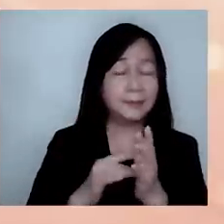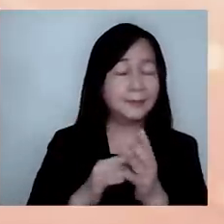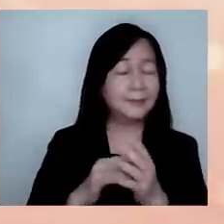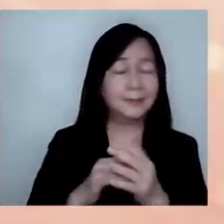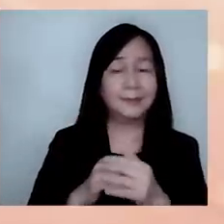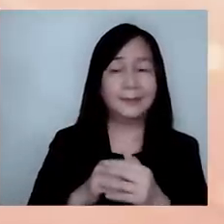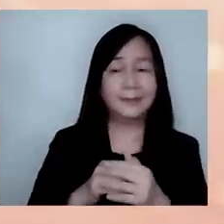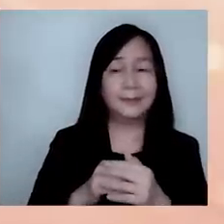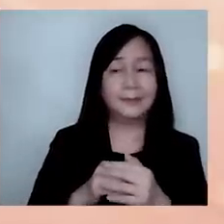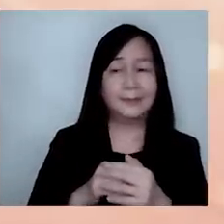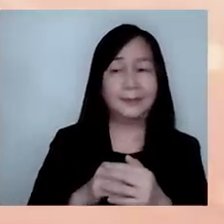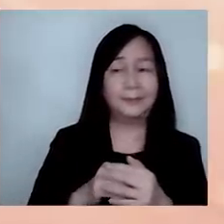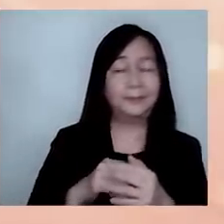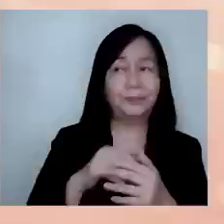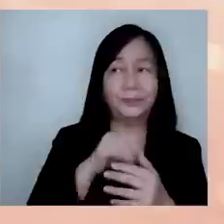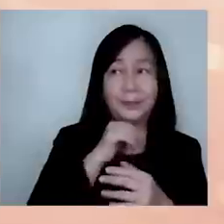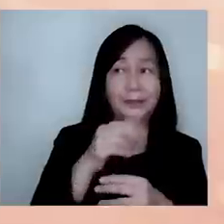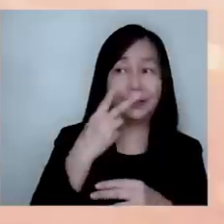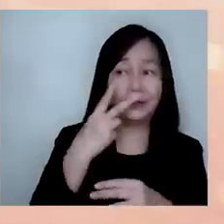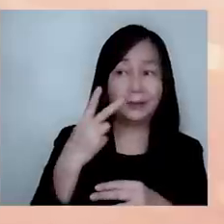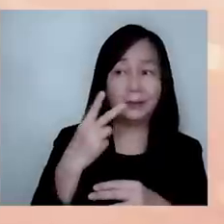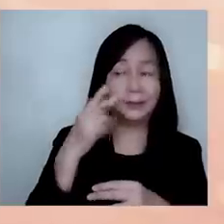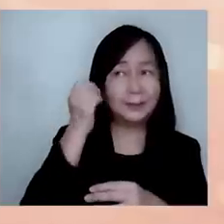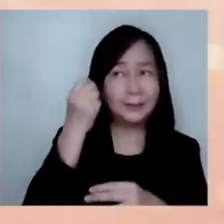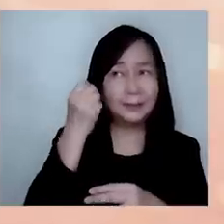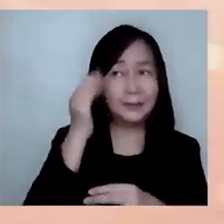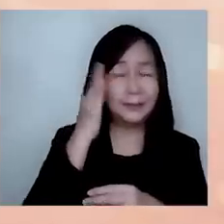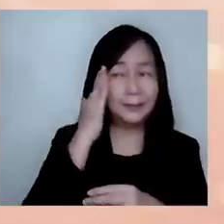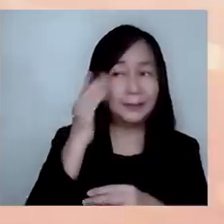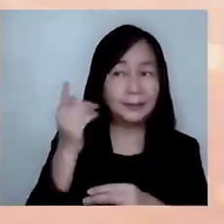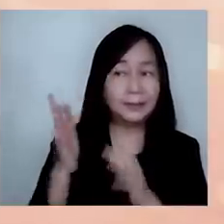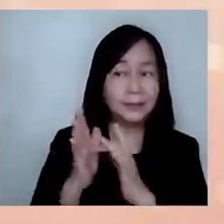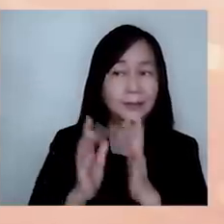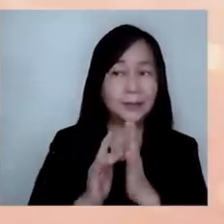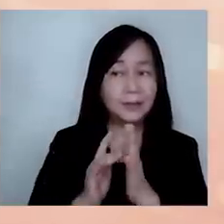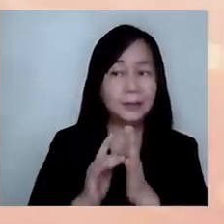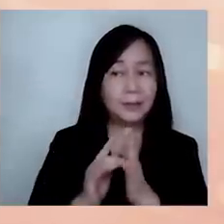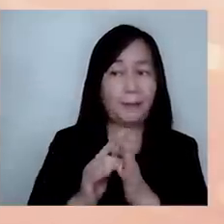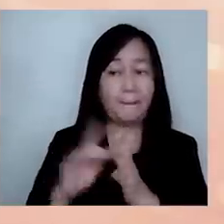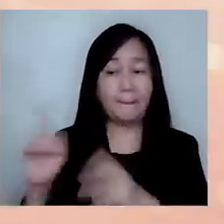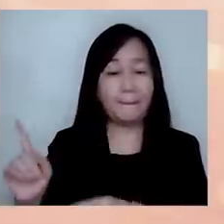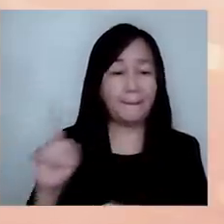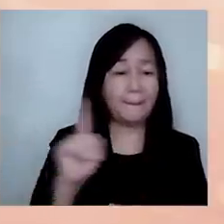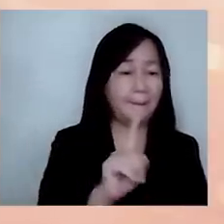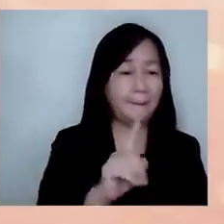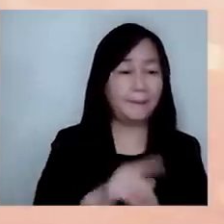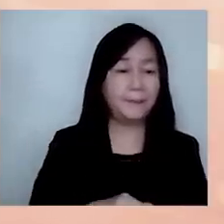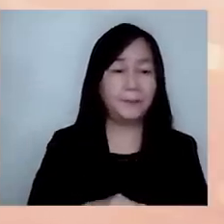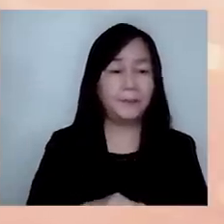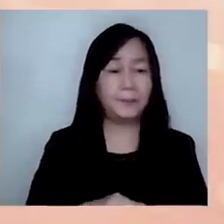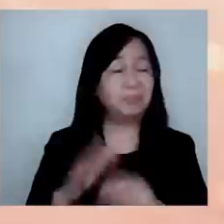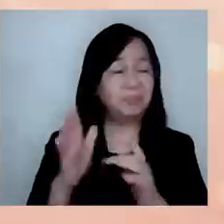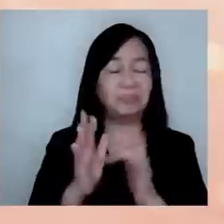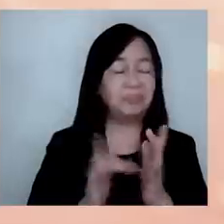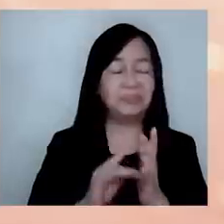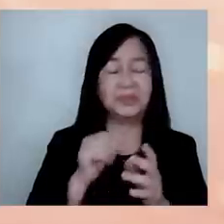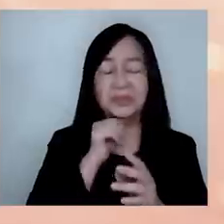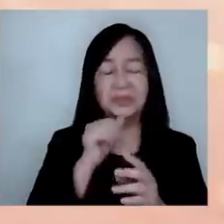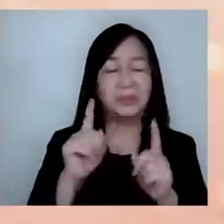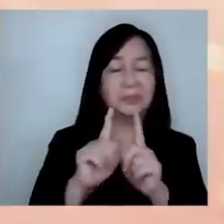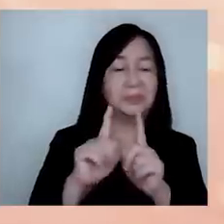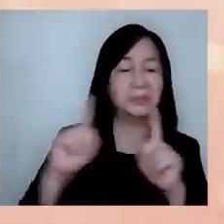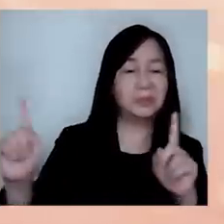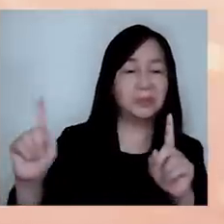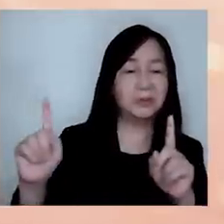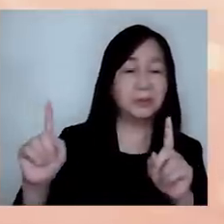joins them Jesus does not distance himself from our disappointments and